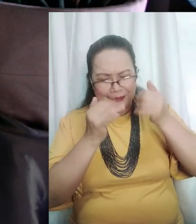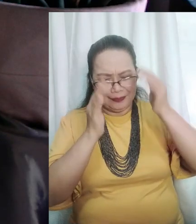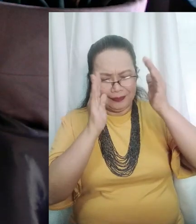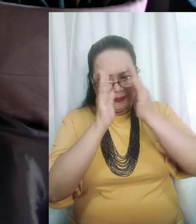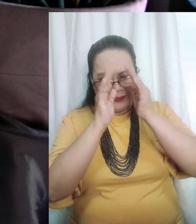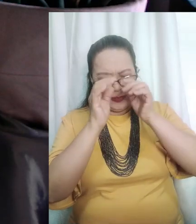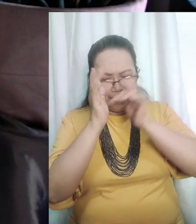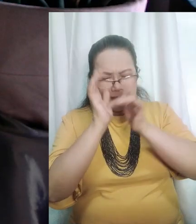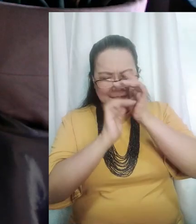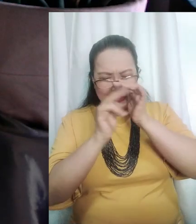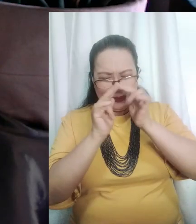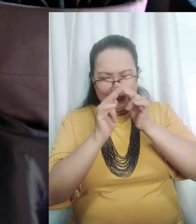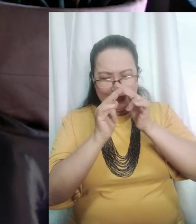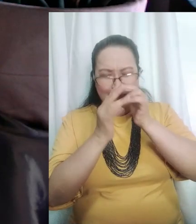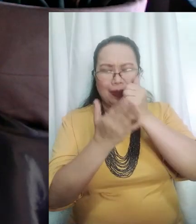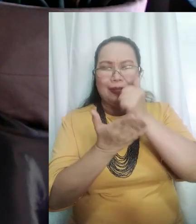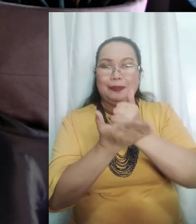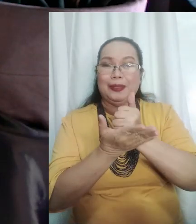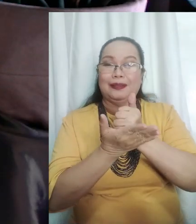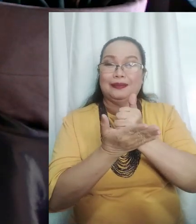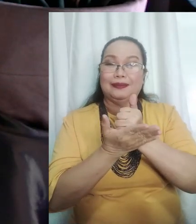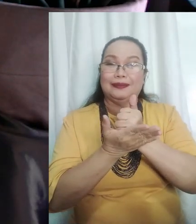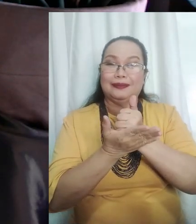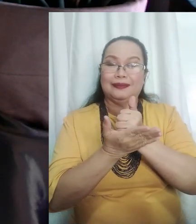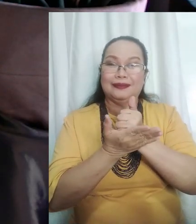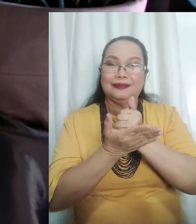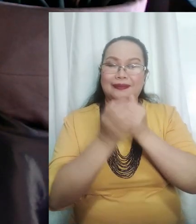this person in Jesus' name. Amen.